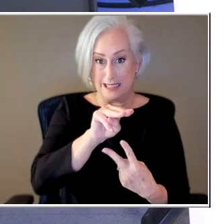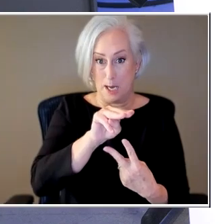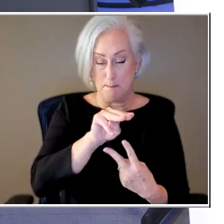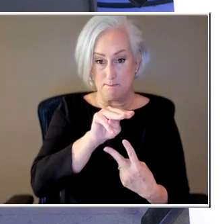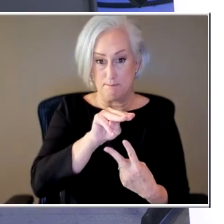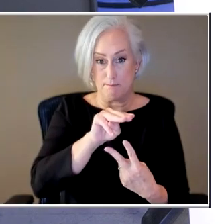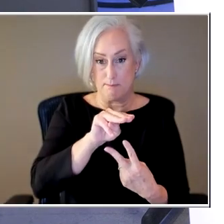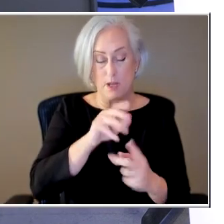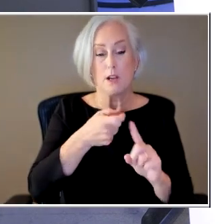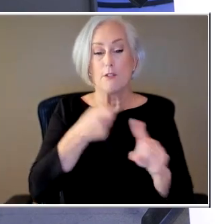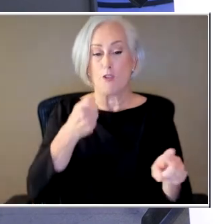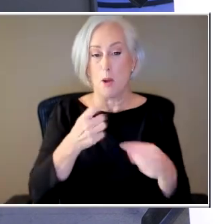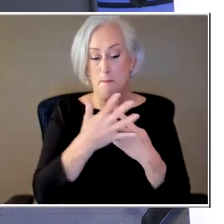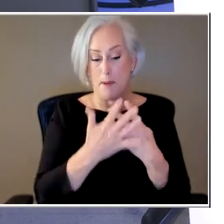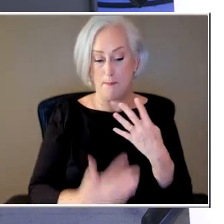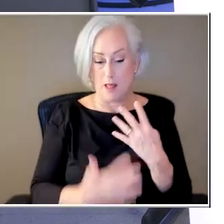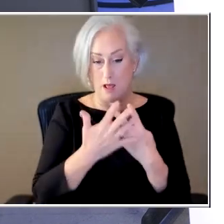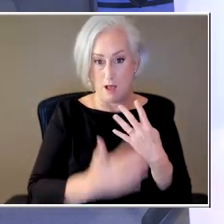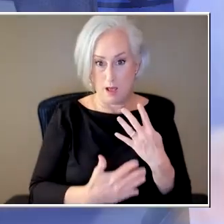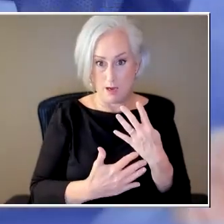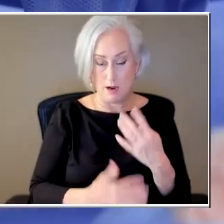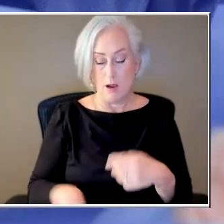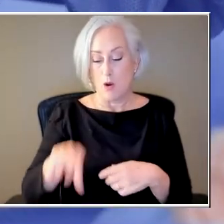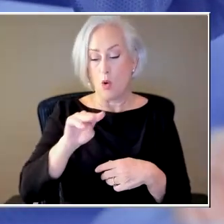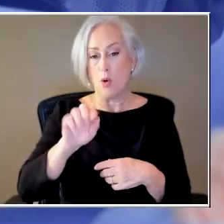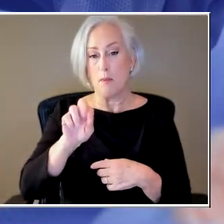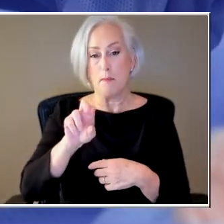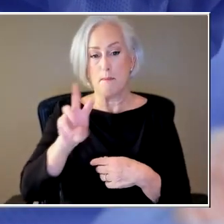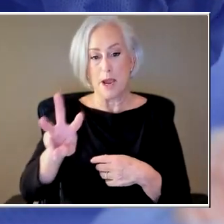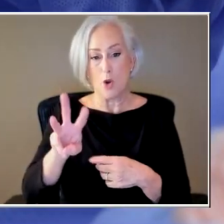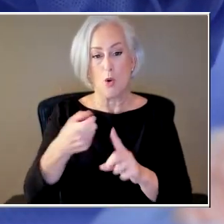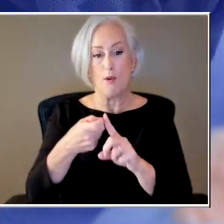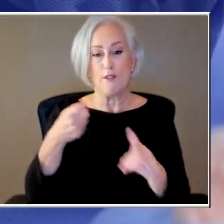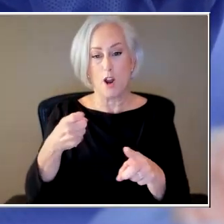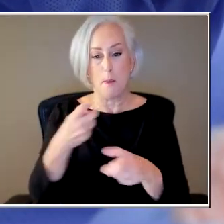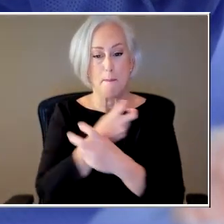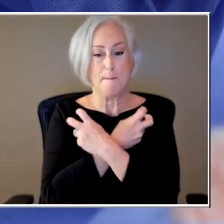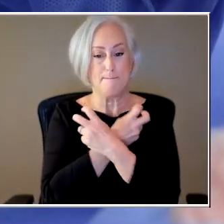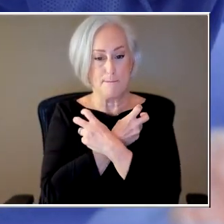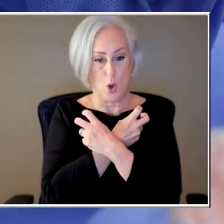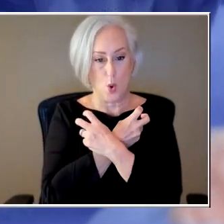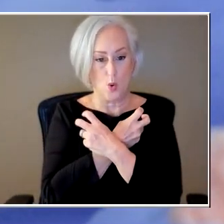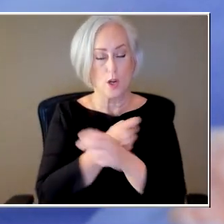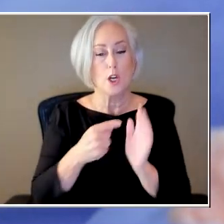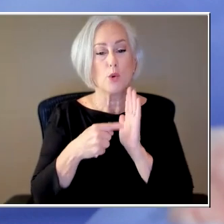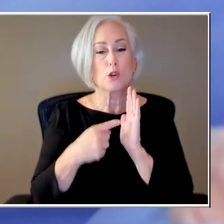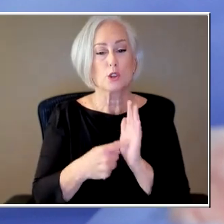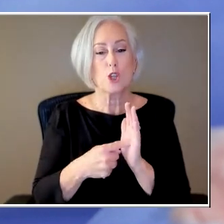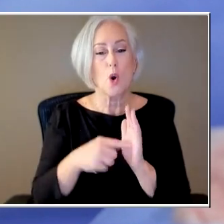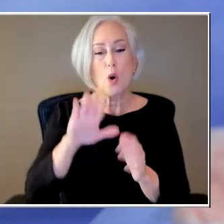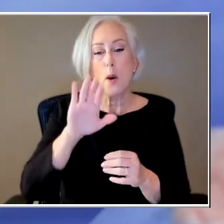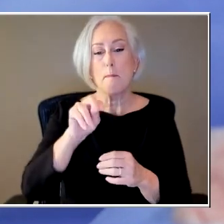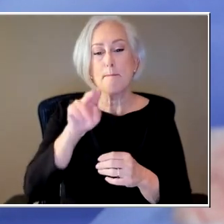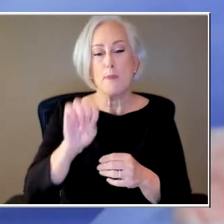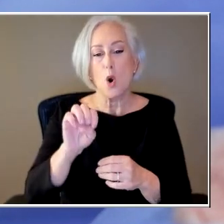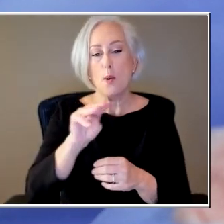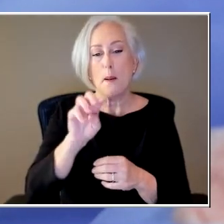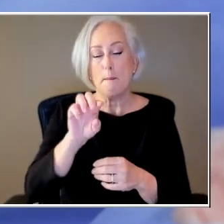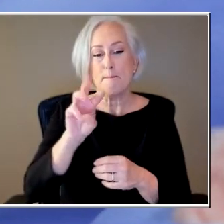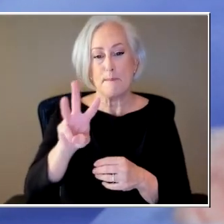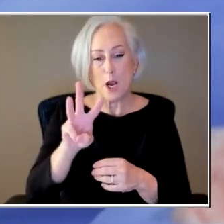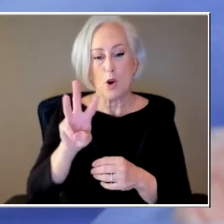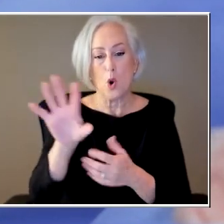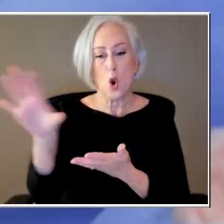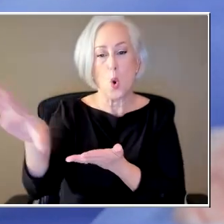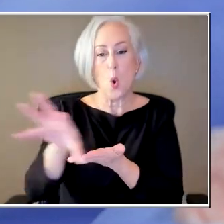from the blood, or marrow collection from the bone. And we're going to show some video of some footage from a bone marrow harvest, which requires an operating